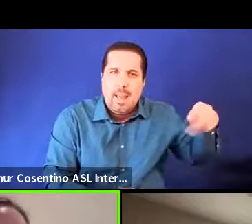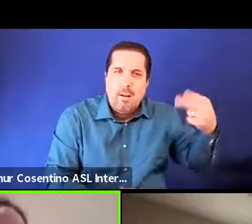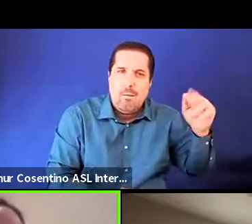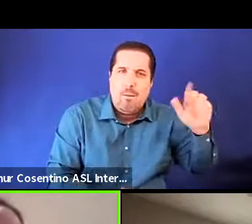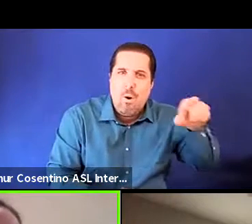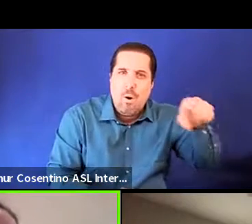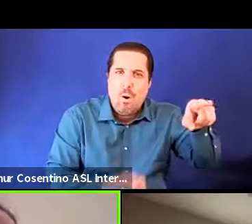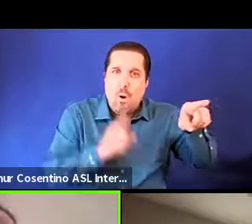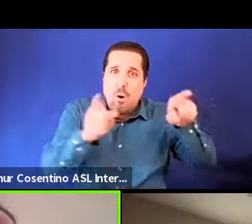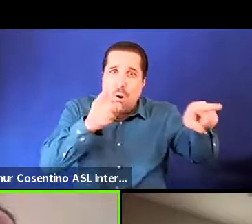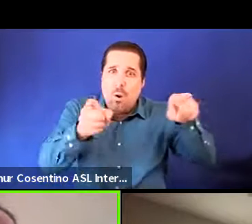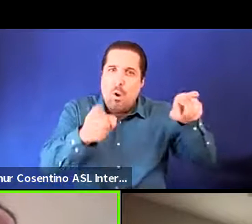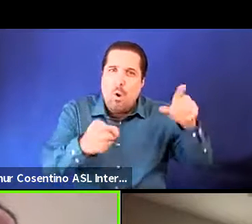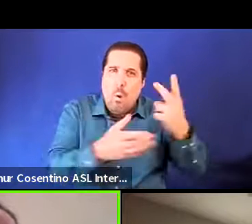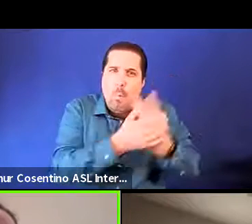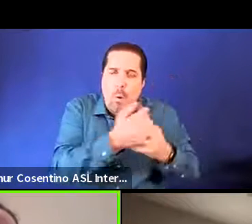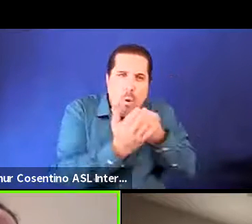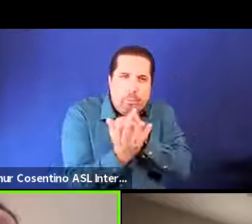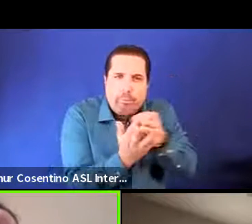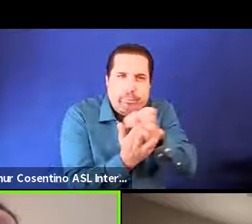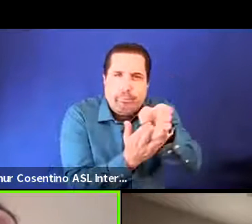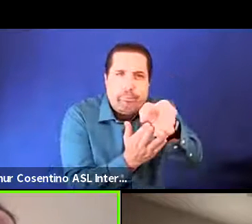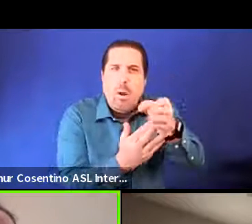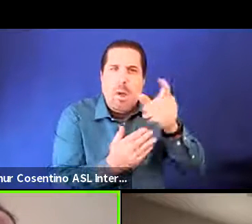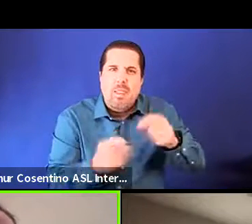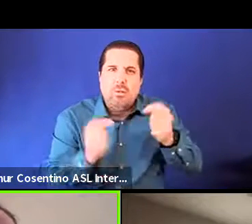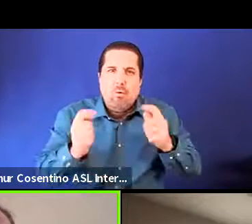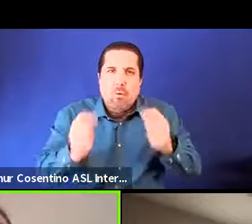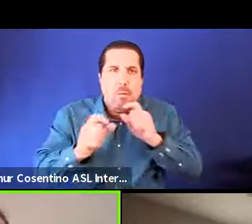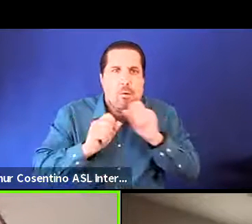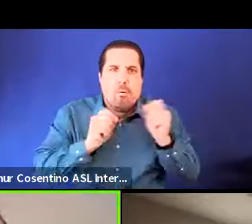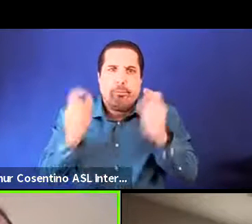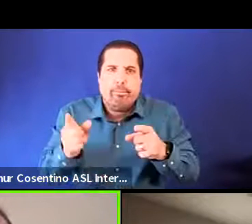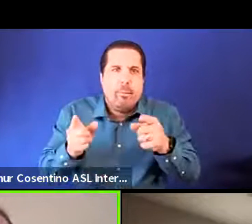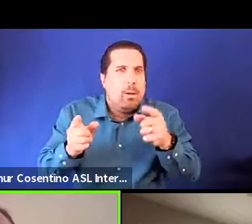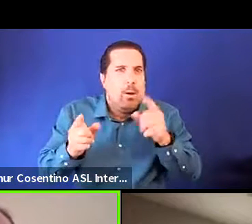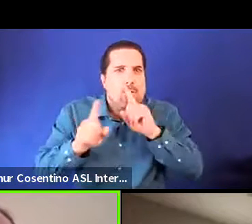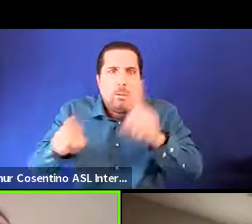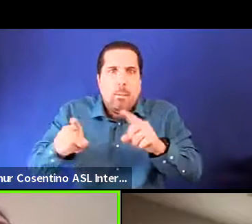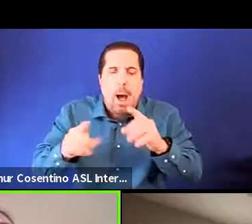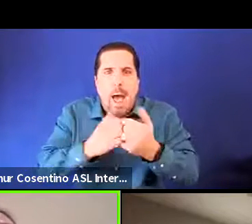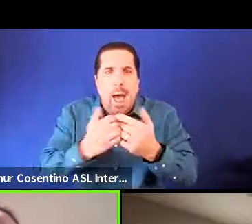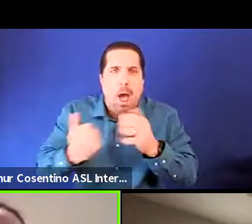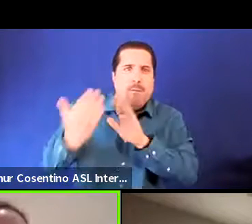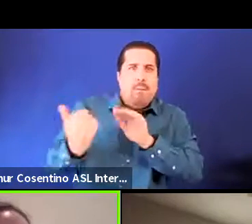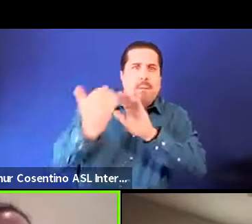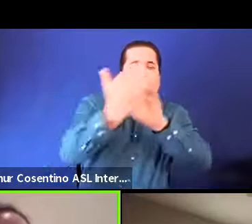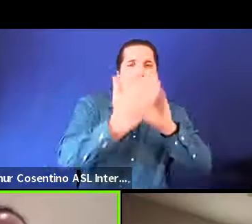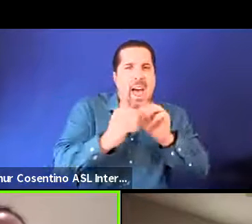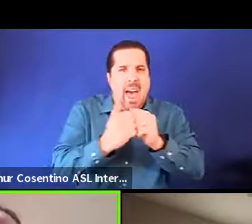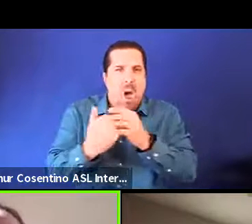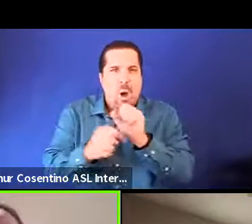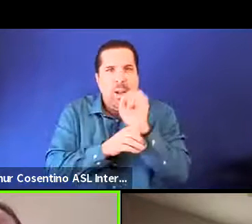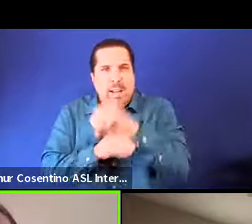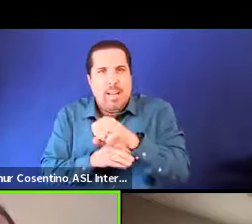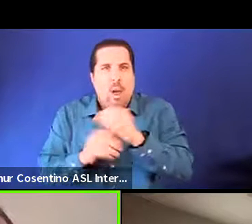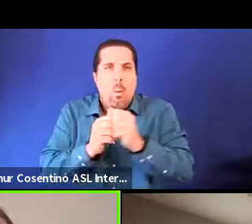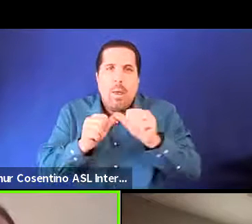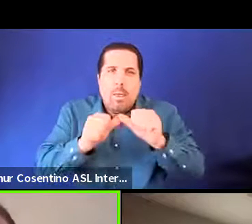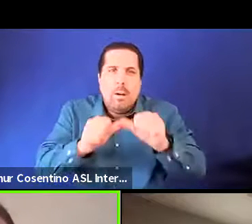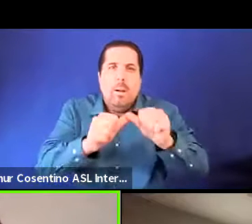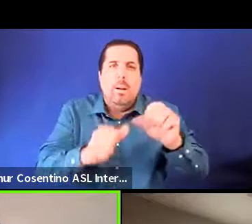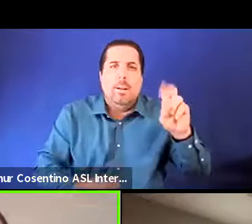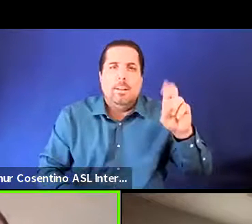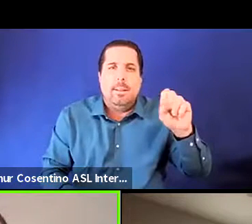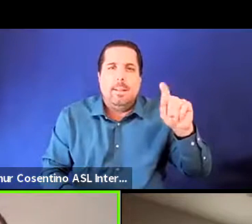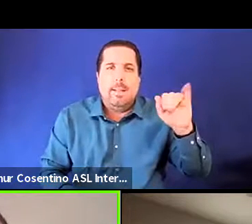both navigating this kind of rapid response and longer term movement visions, and having the like kind of longer term sustainability